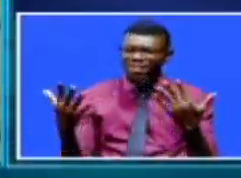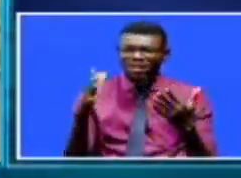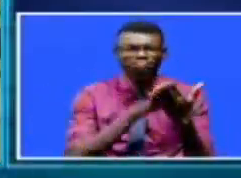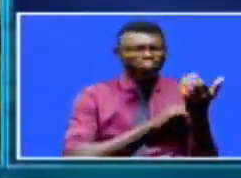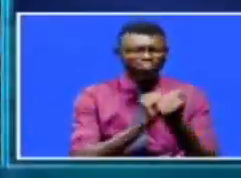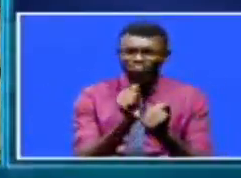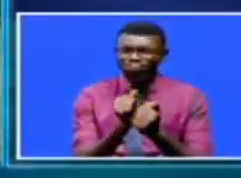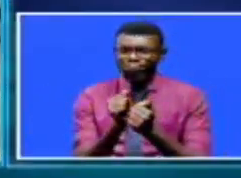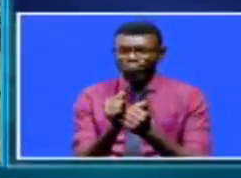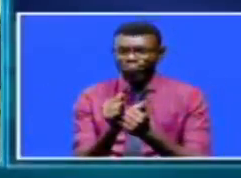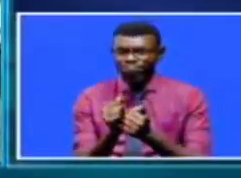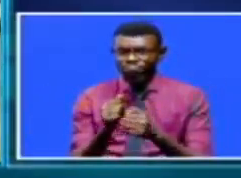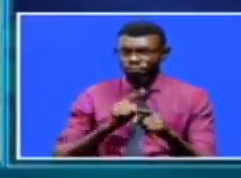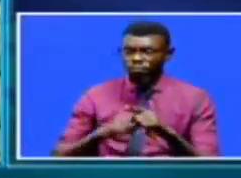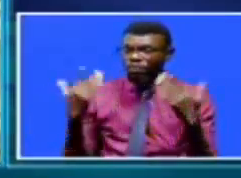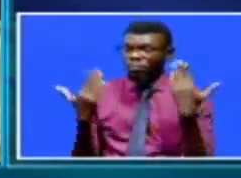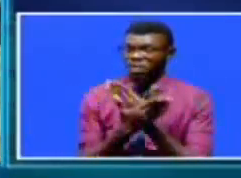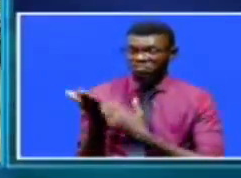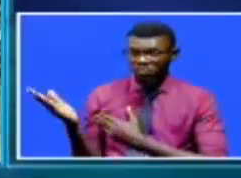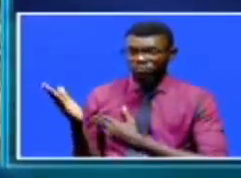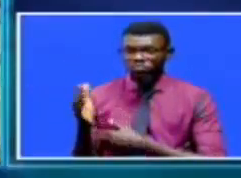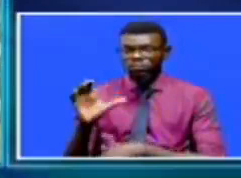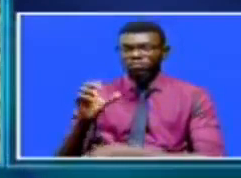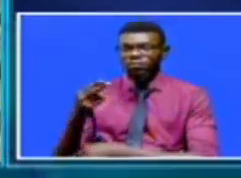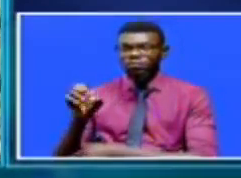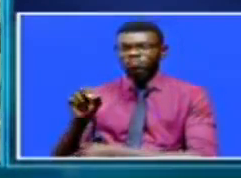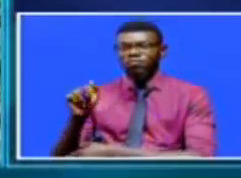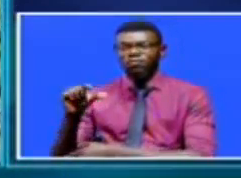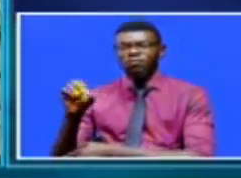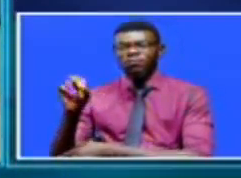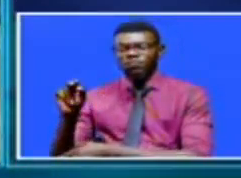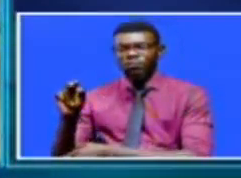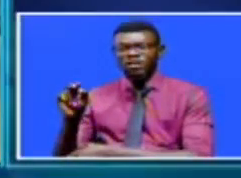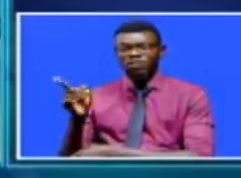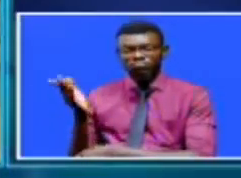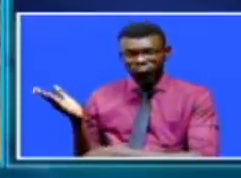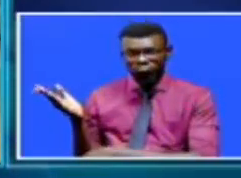shillings destroyed in the night of horror at Chesogon and Kipchumo villages.